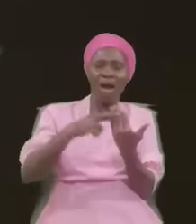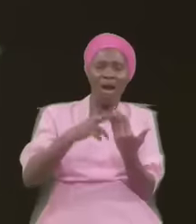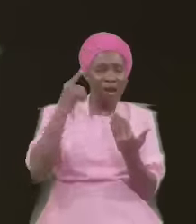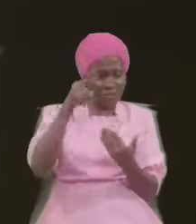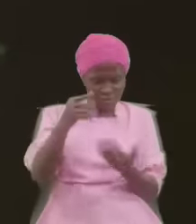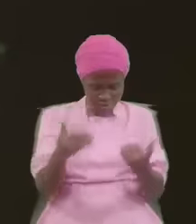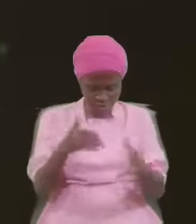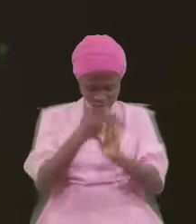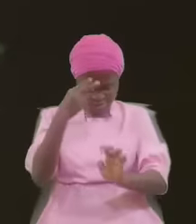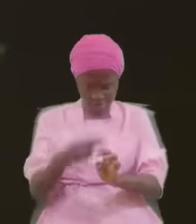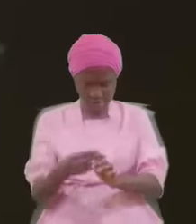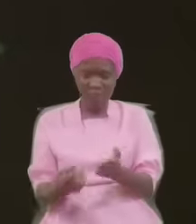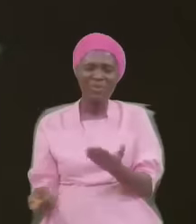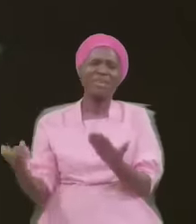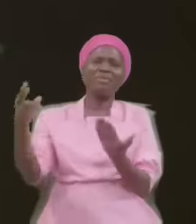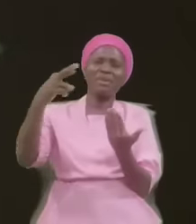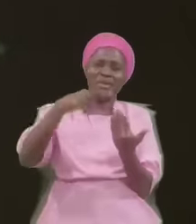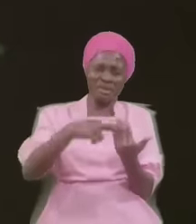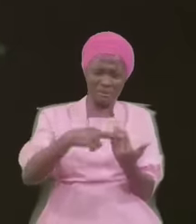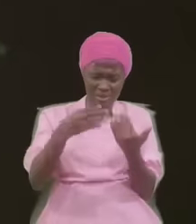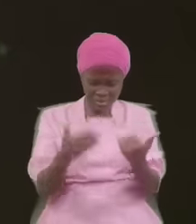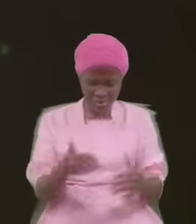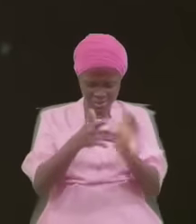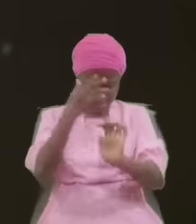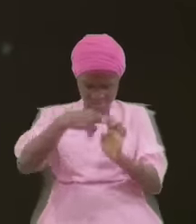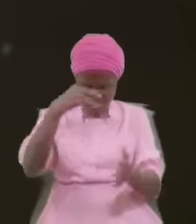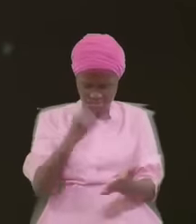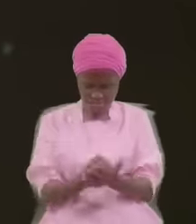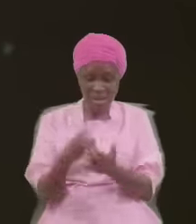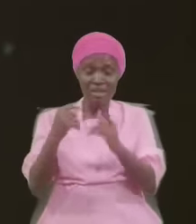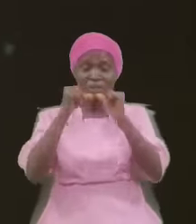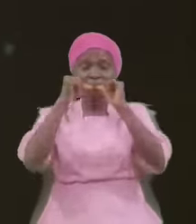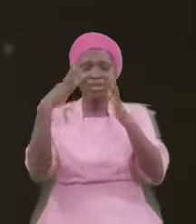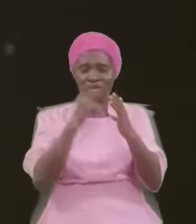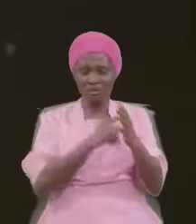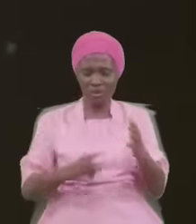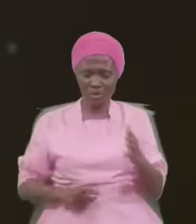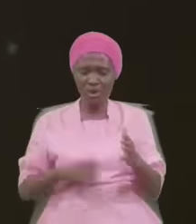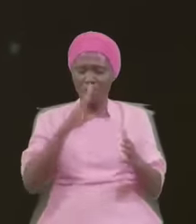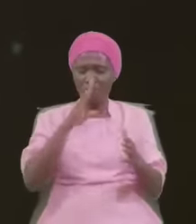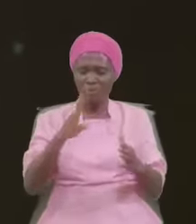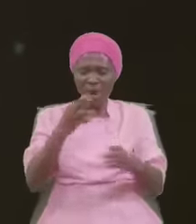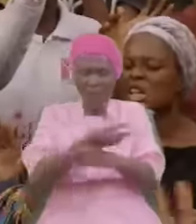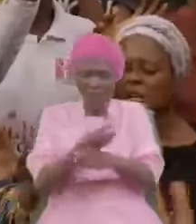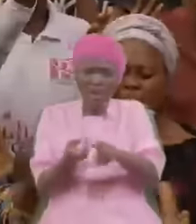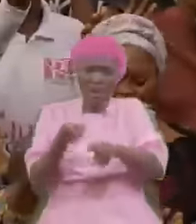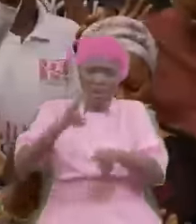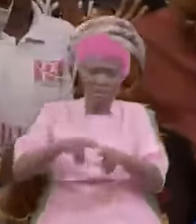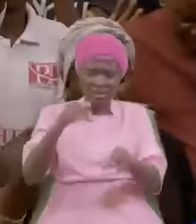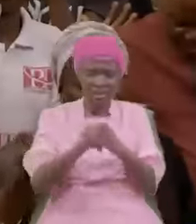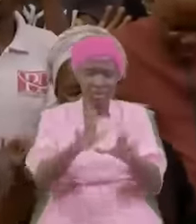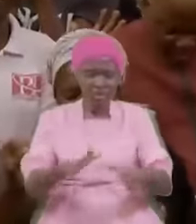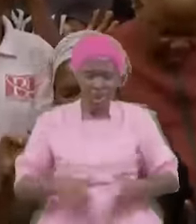Replacement right now. The blessings of the Lord be multiplied in your life.